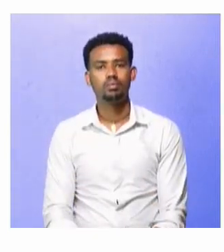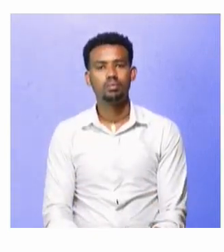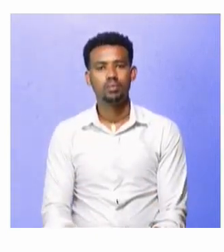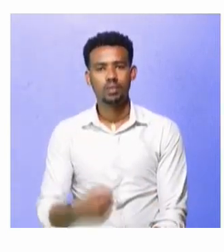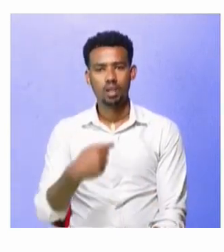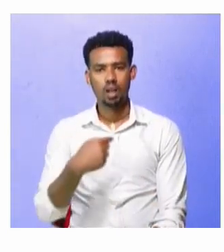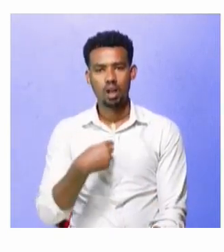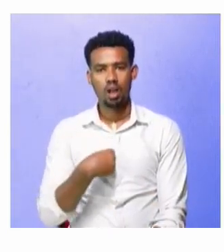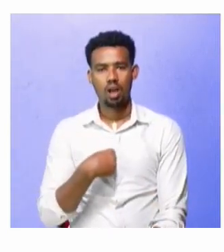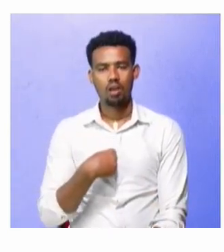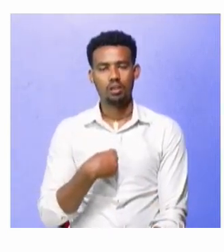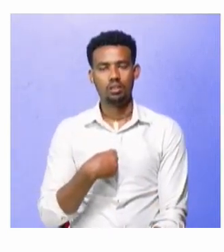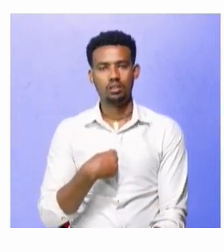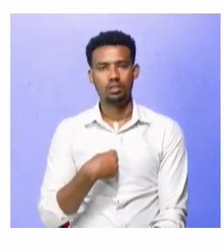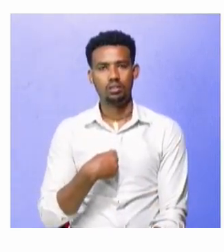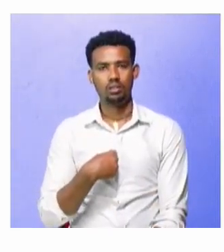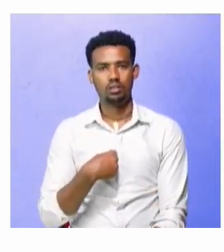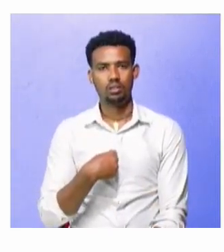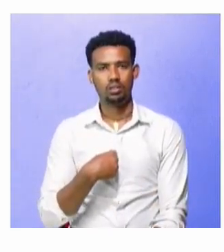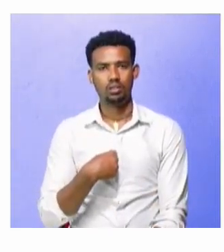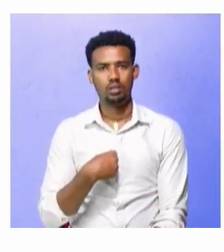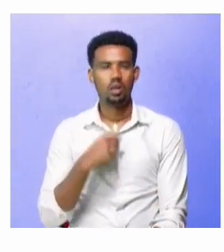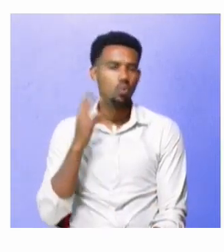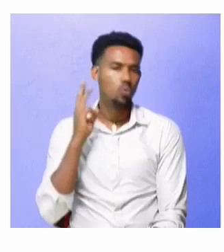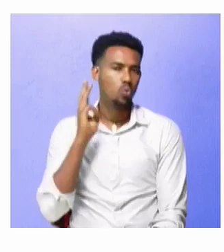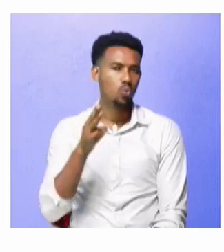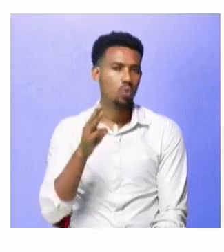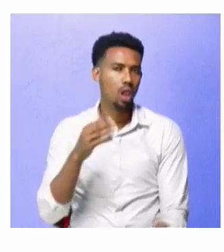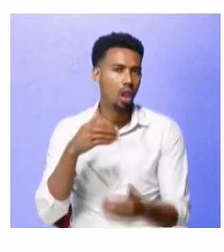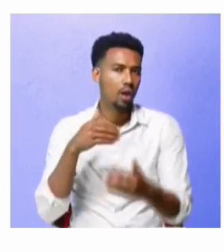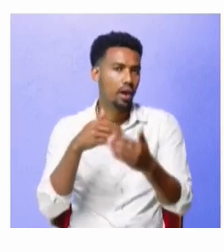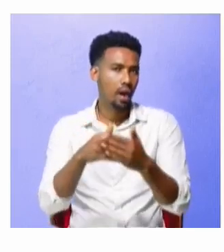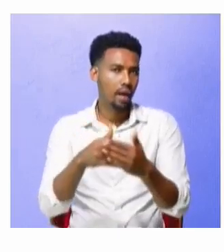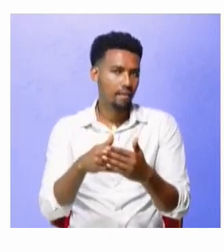I will arrive